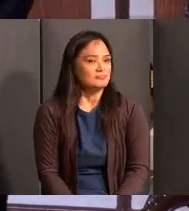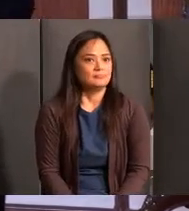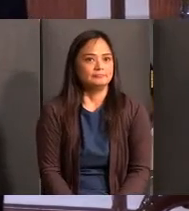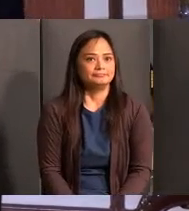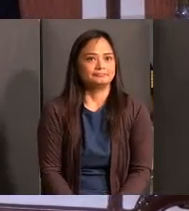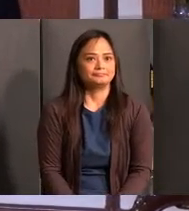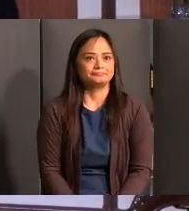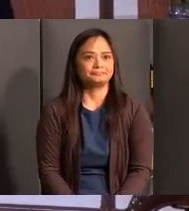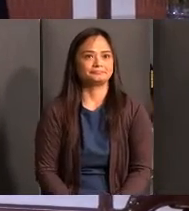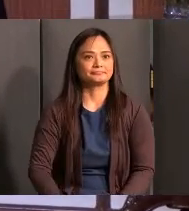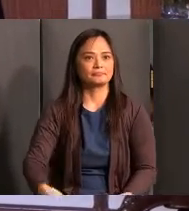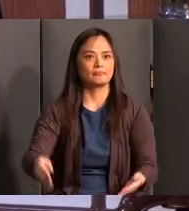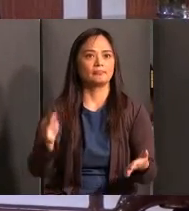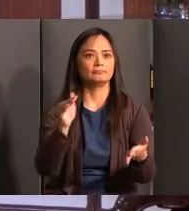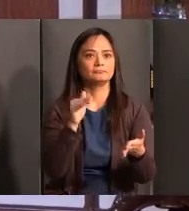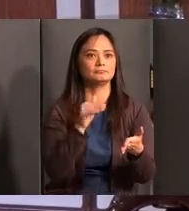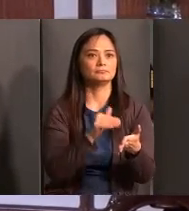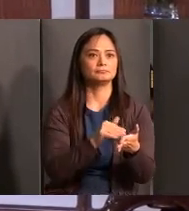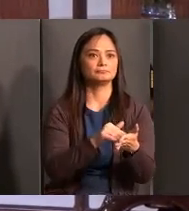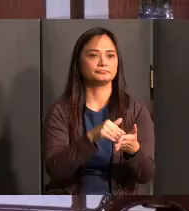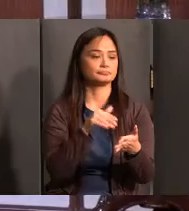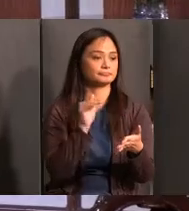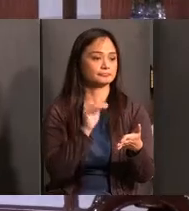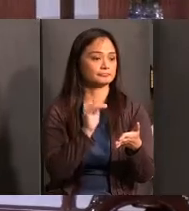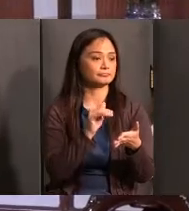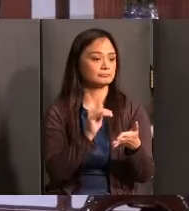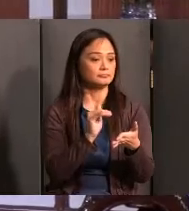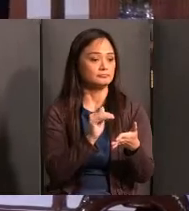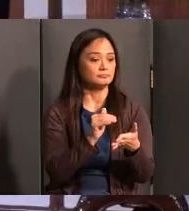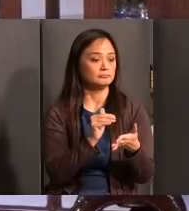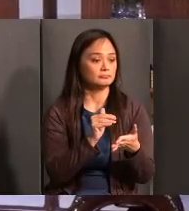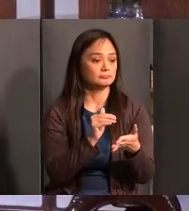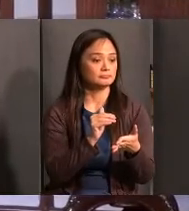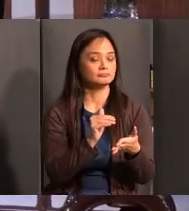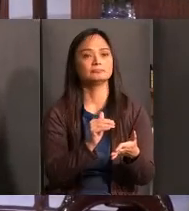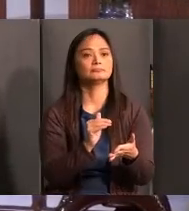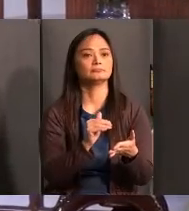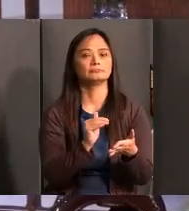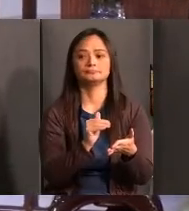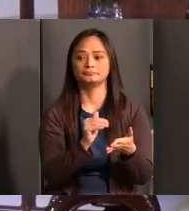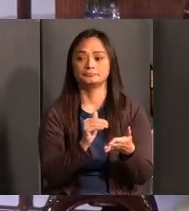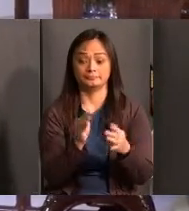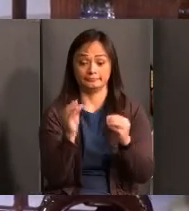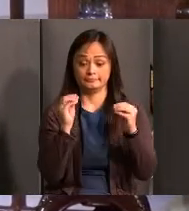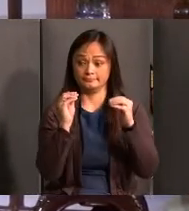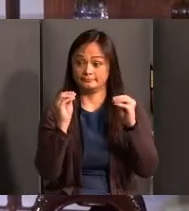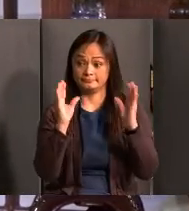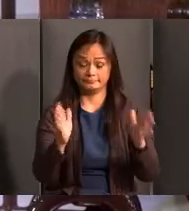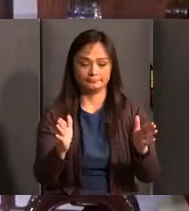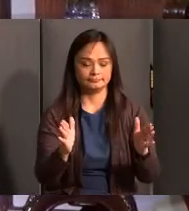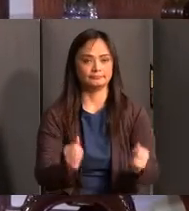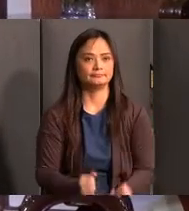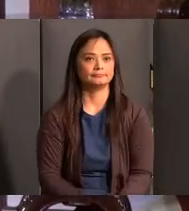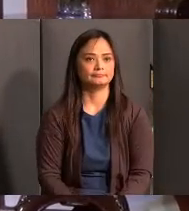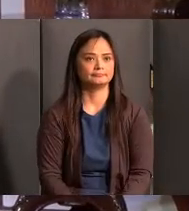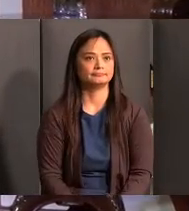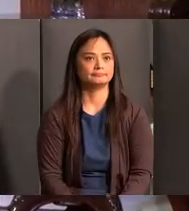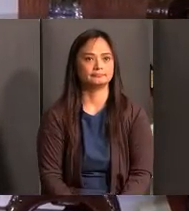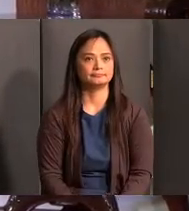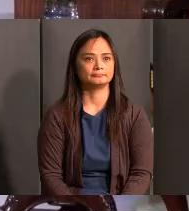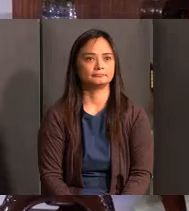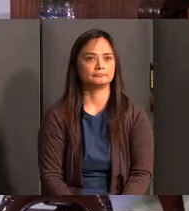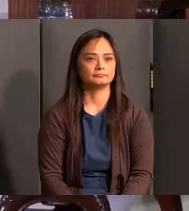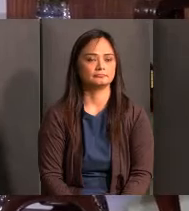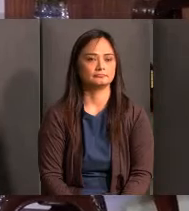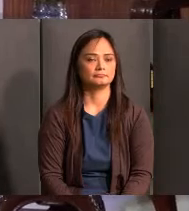Balik tayo sa illustration ng guro. Kasi naisip ko, guro, kasi ako yung chairman ng aming